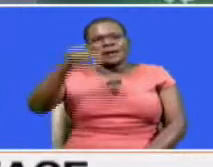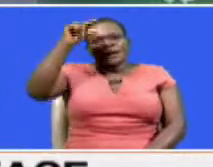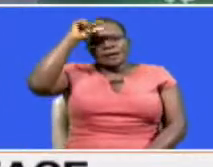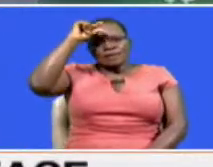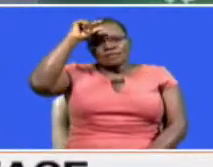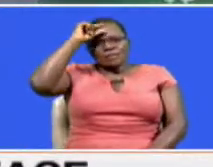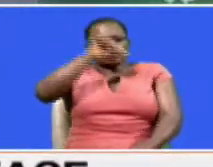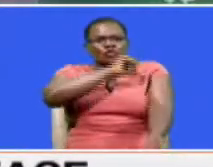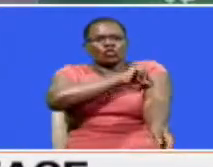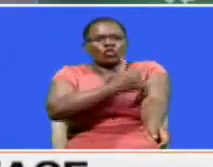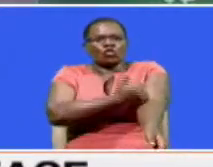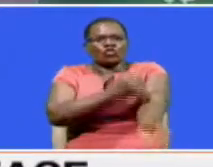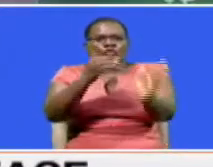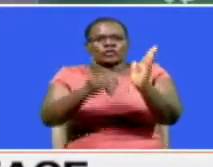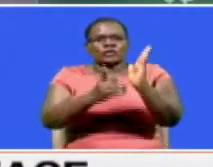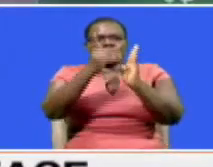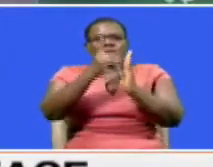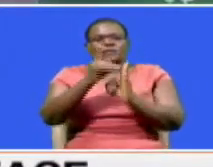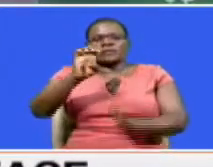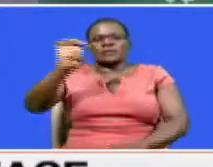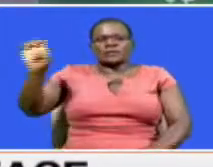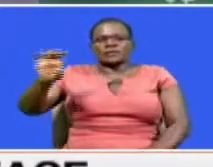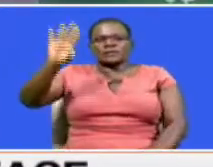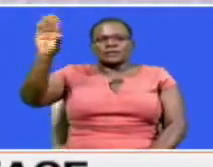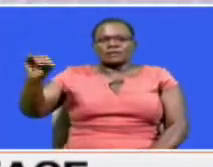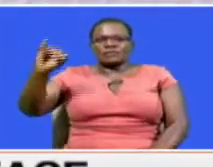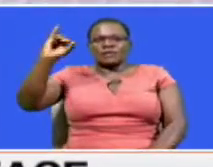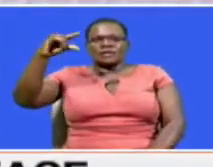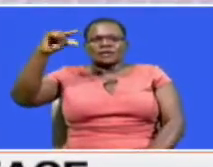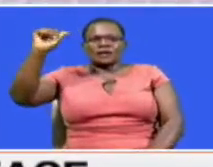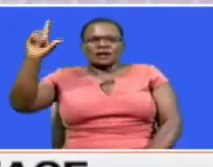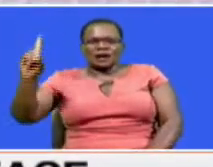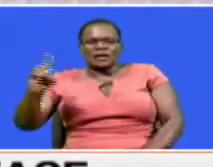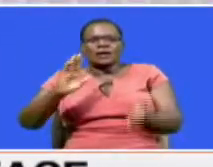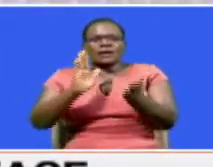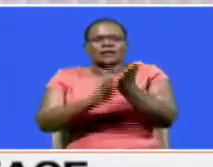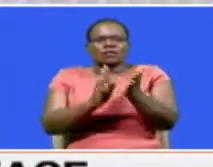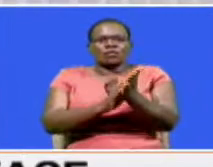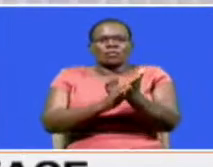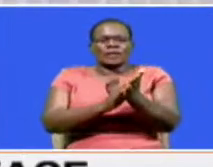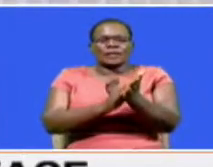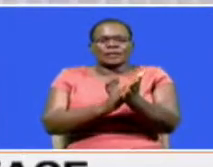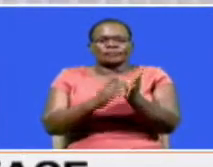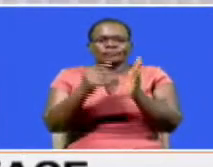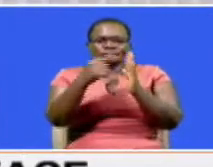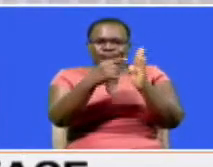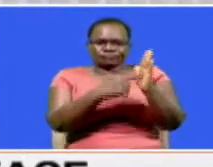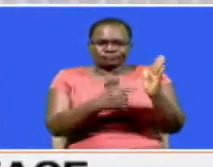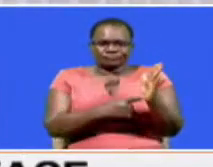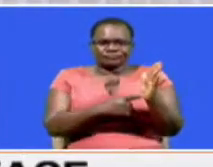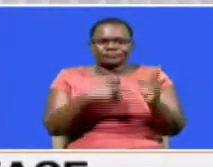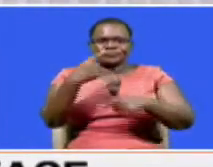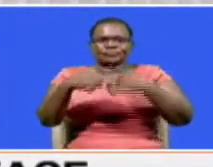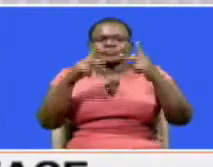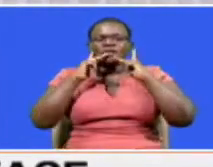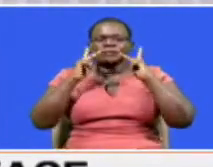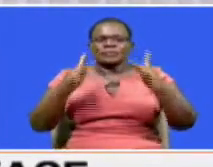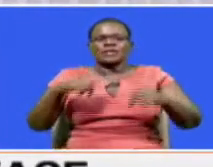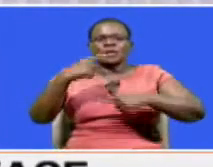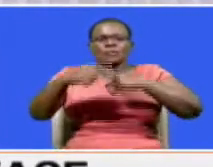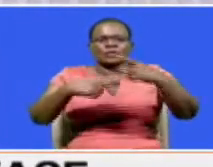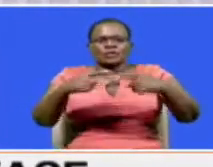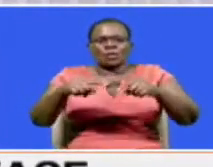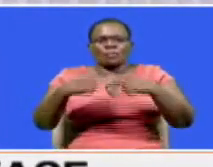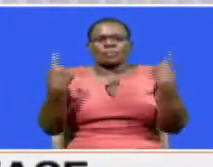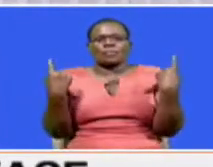Governmental Authority on Development of Eastern Africa, IGAD, has recommended a raft of measures in the ongoing peace process in